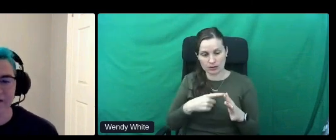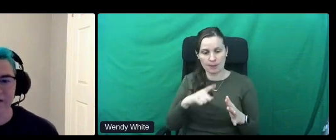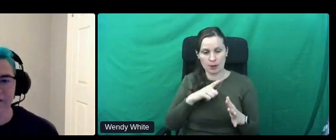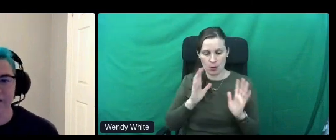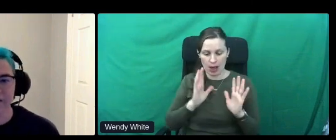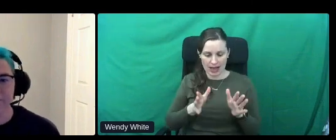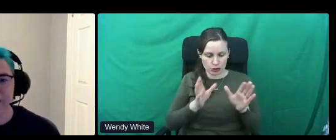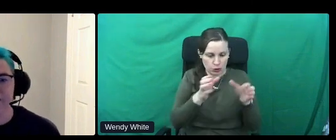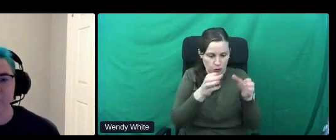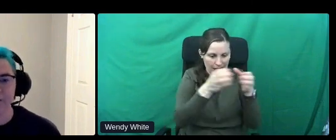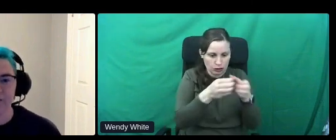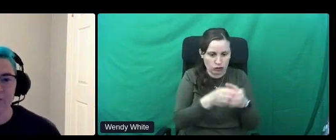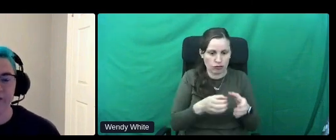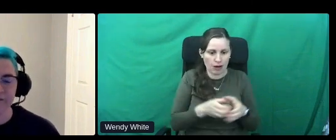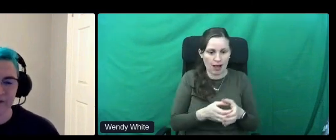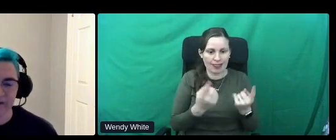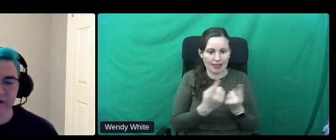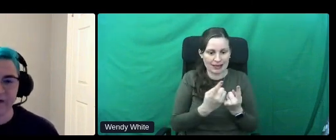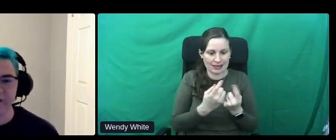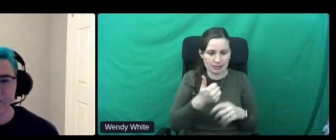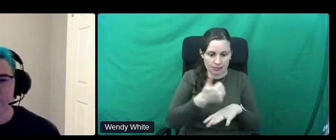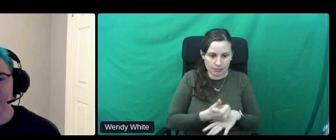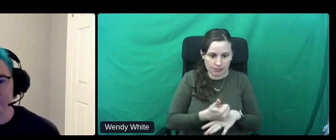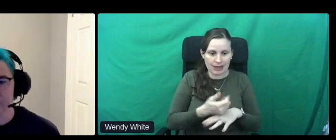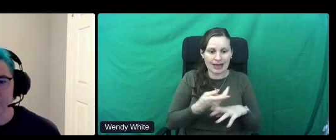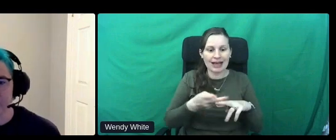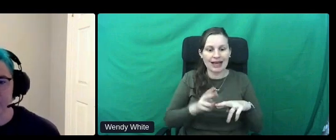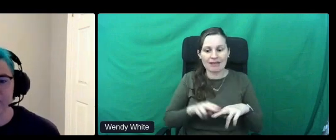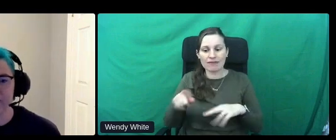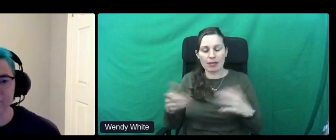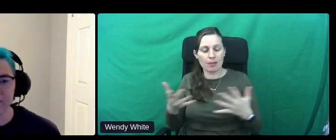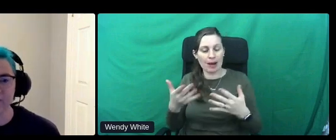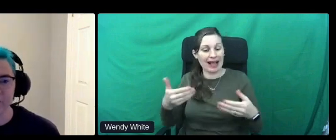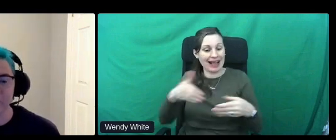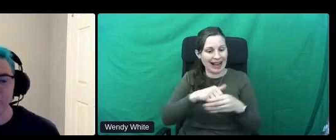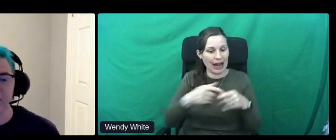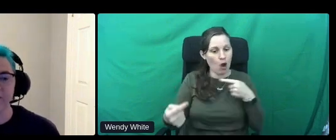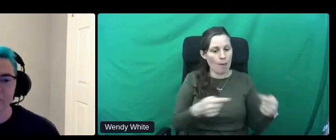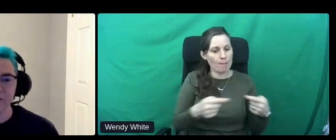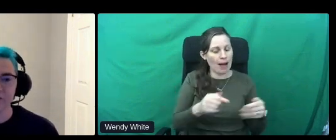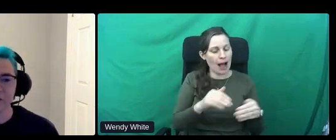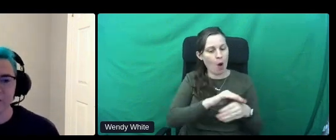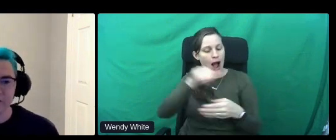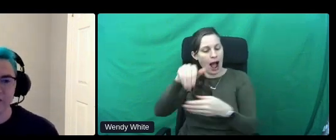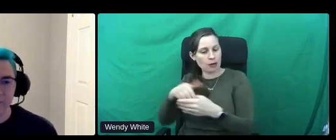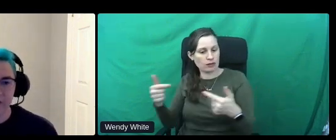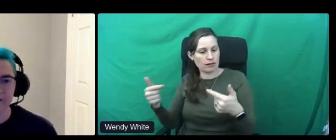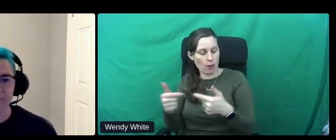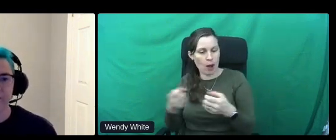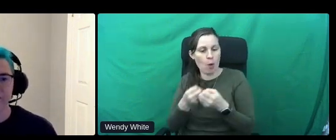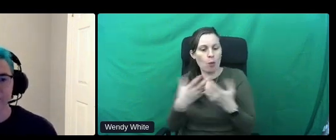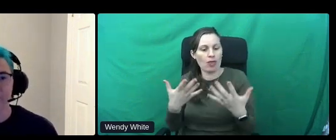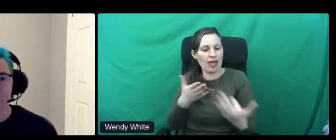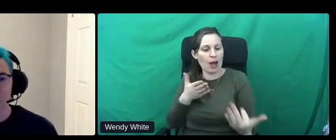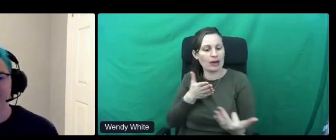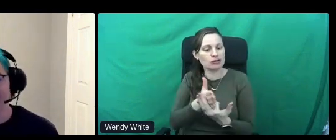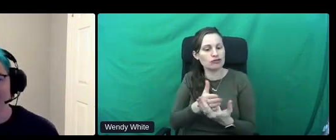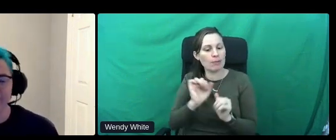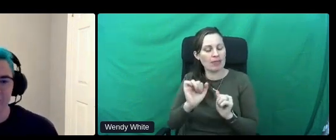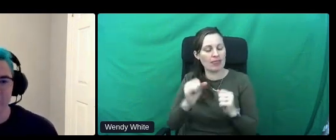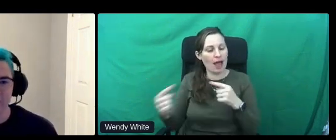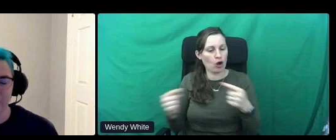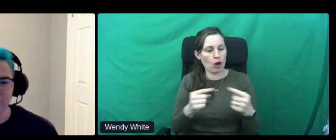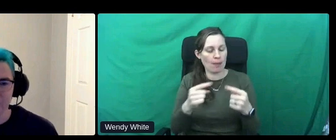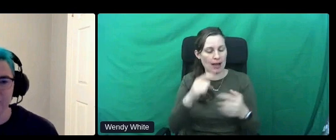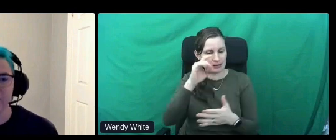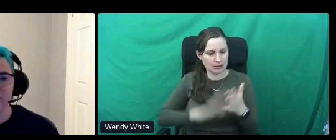categorize things based on whether a player was in combat or out of combat to make sure that we weren't interrupting the player's combat experience with them